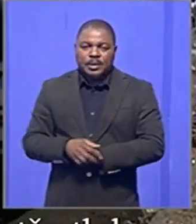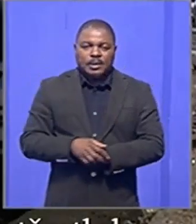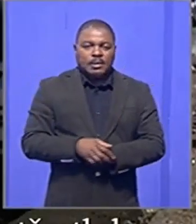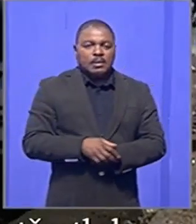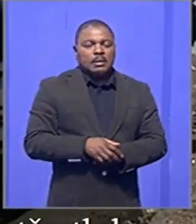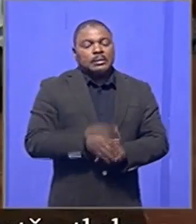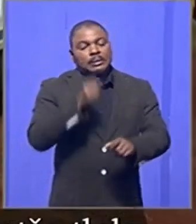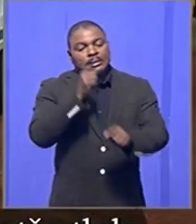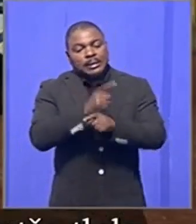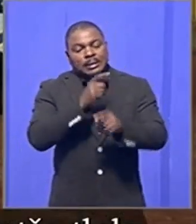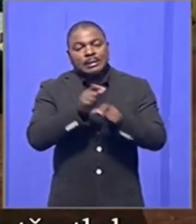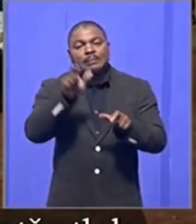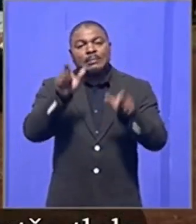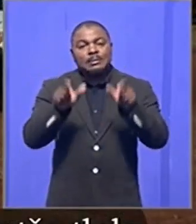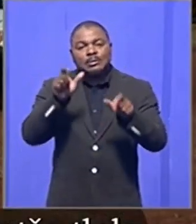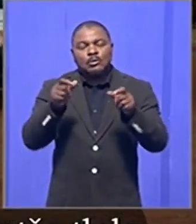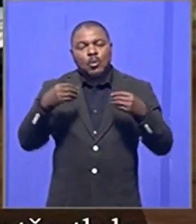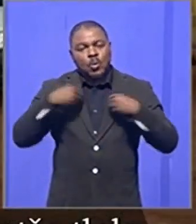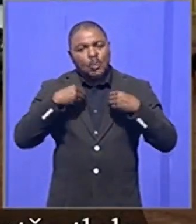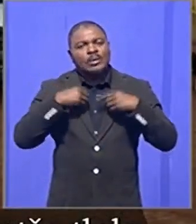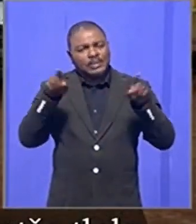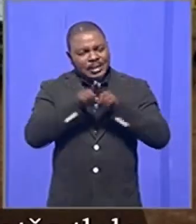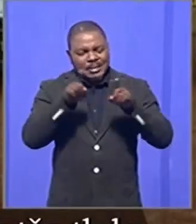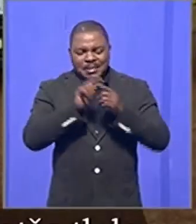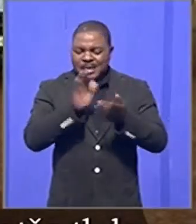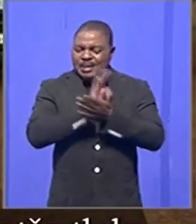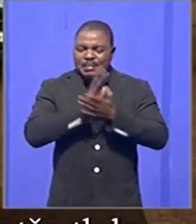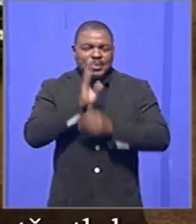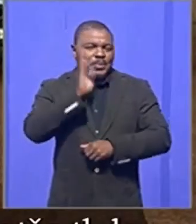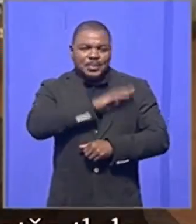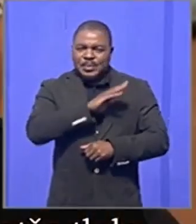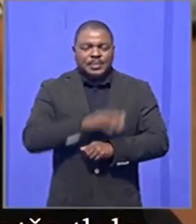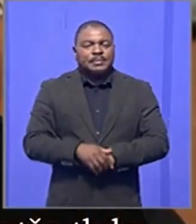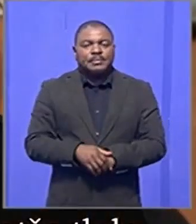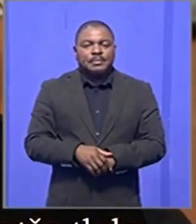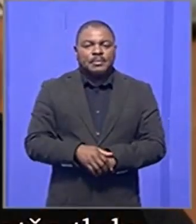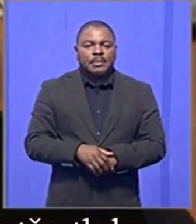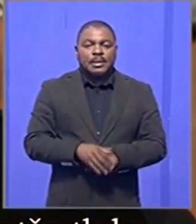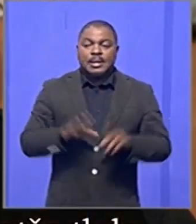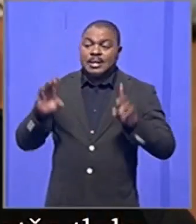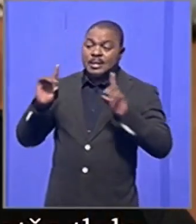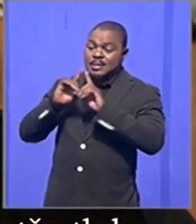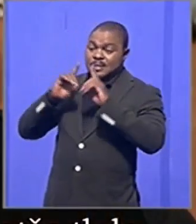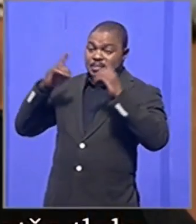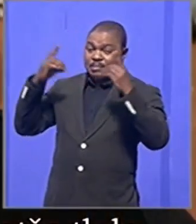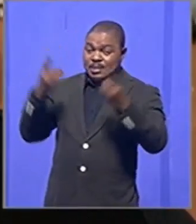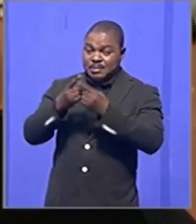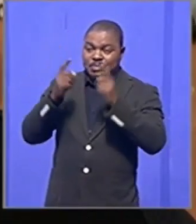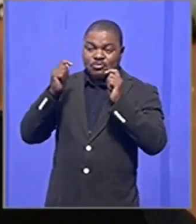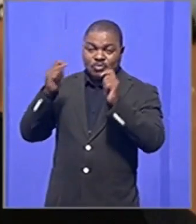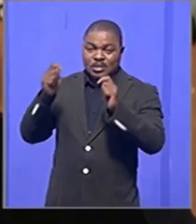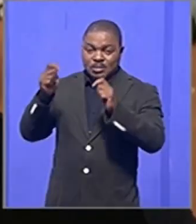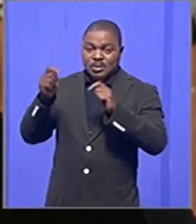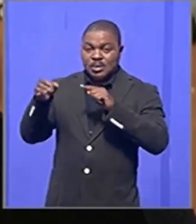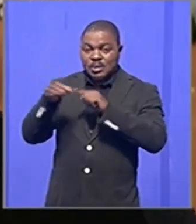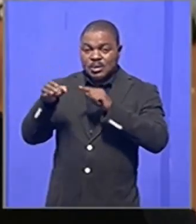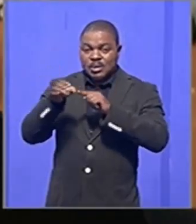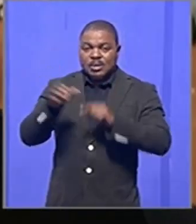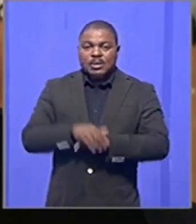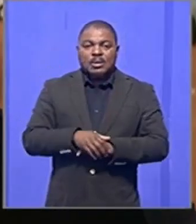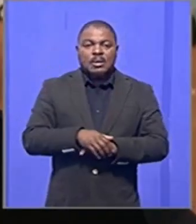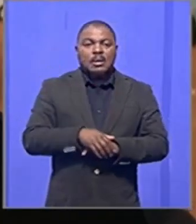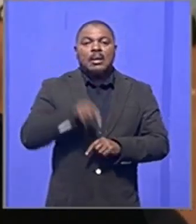tsa ditekesi ha ba thabiswe ke maemo ana a ditaba dikgwebong tsa bona. Department ya transport e fundana illegal